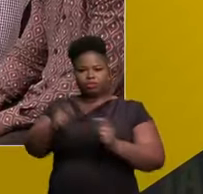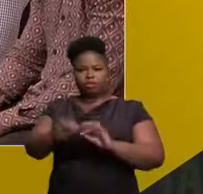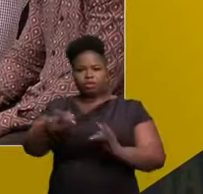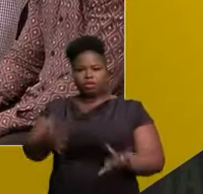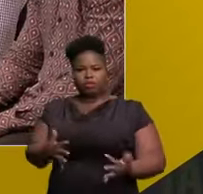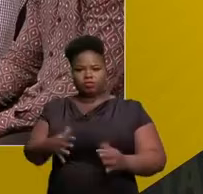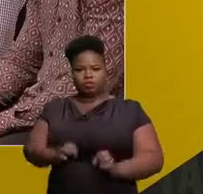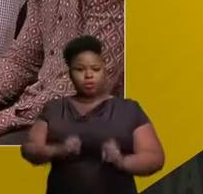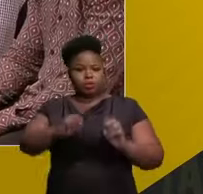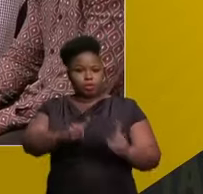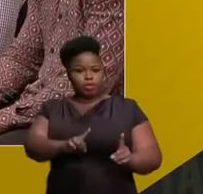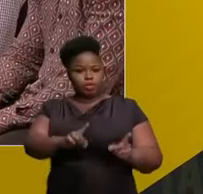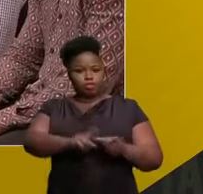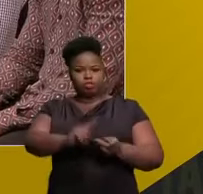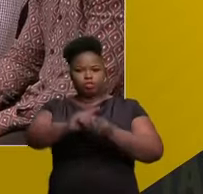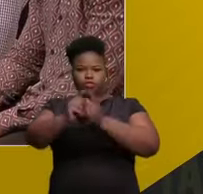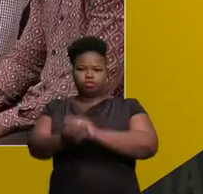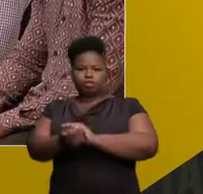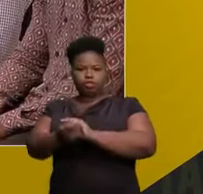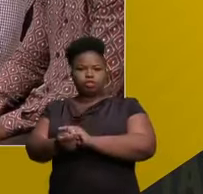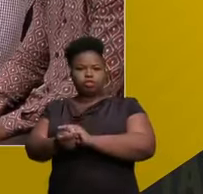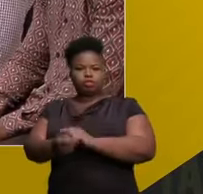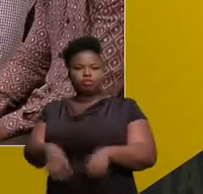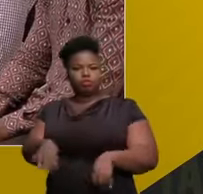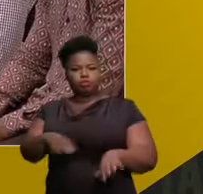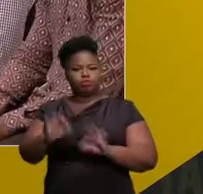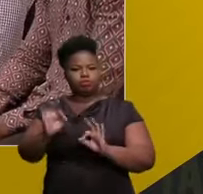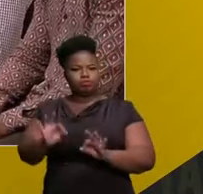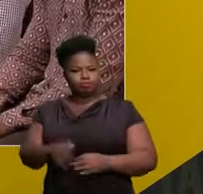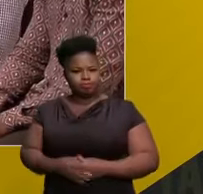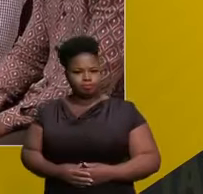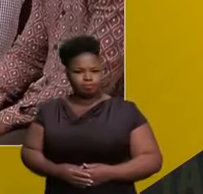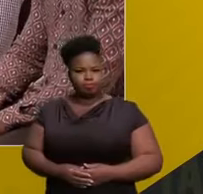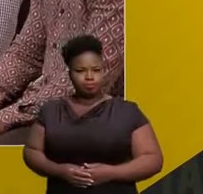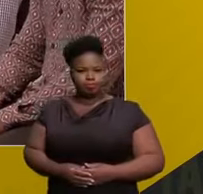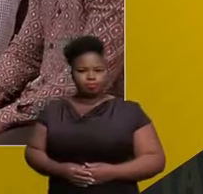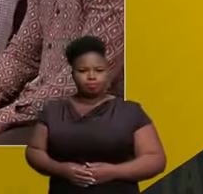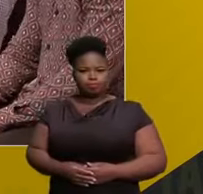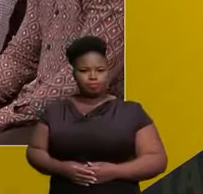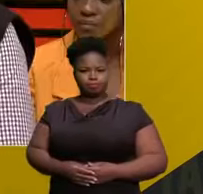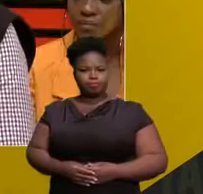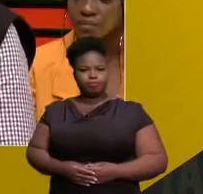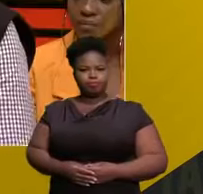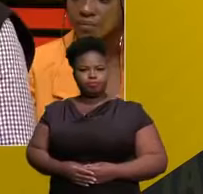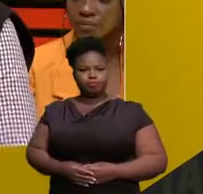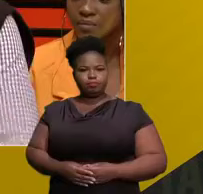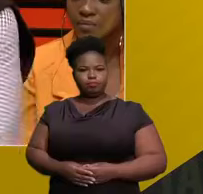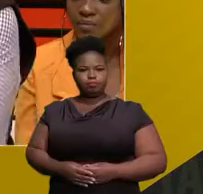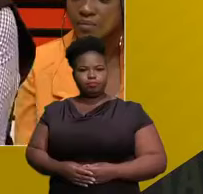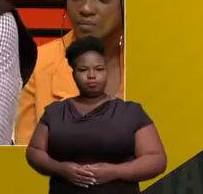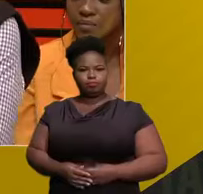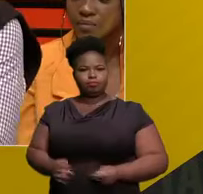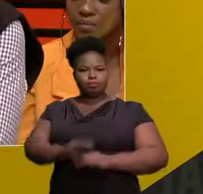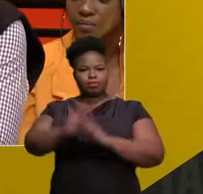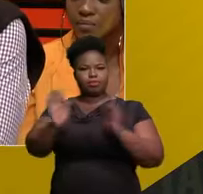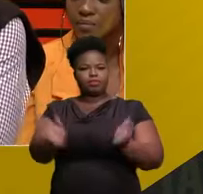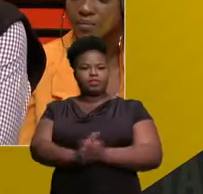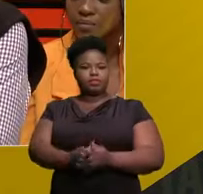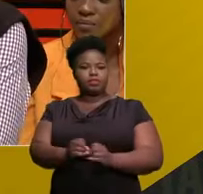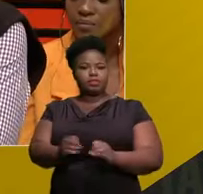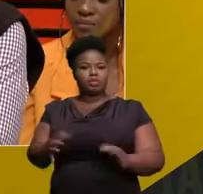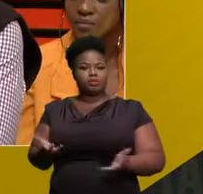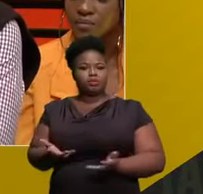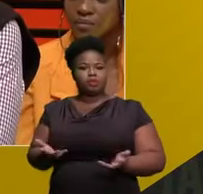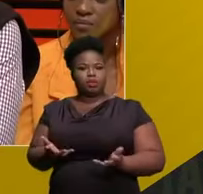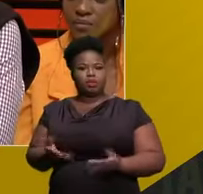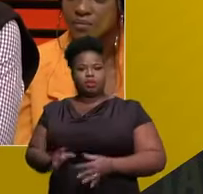from an education perspective to an actual motion of education? Well, it starts with Endlini.